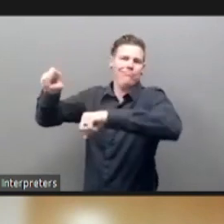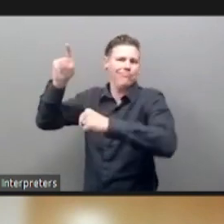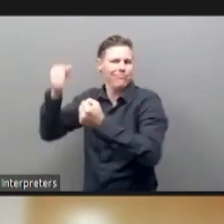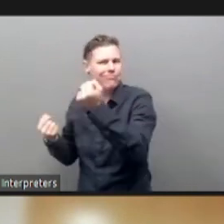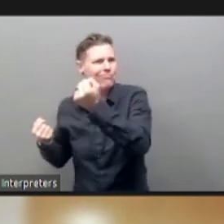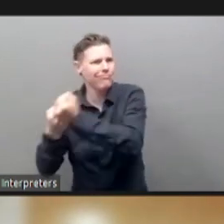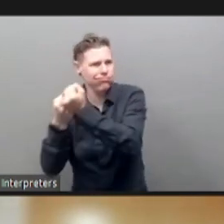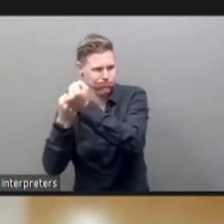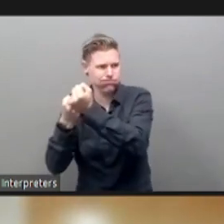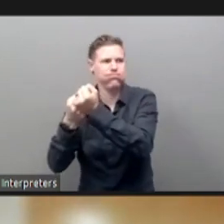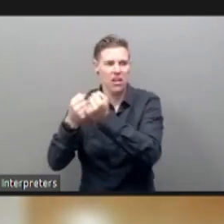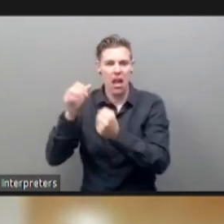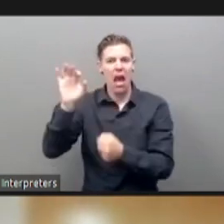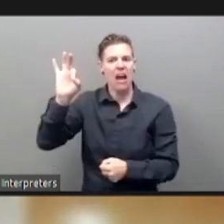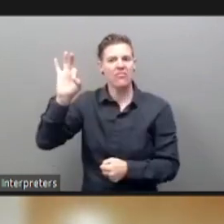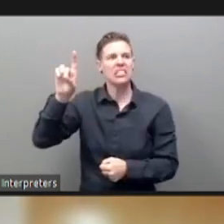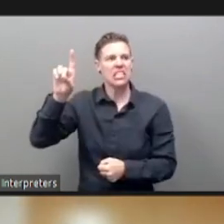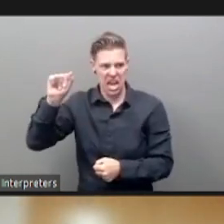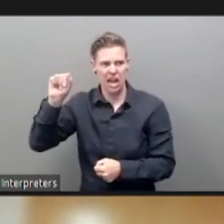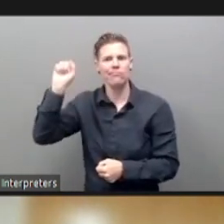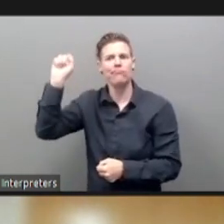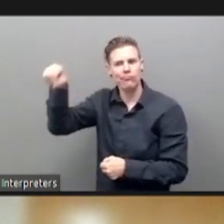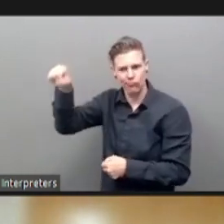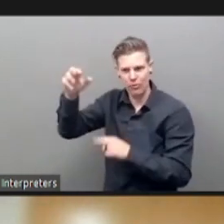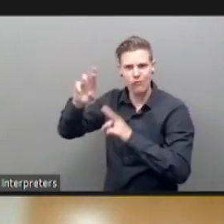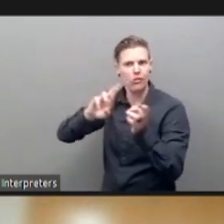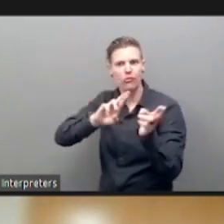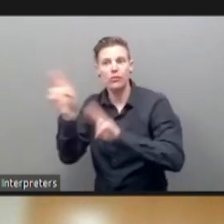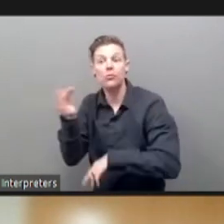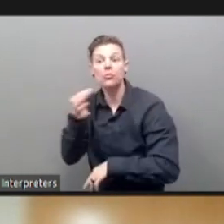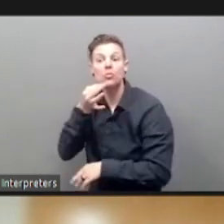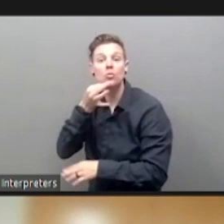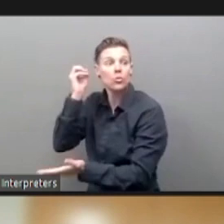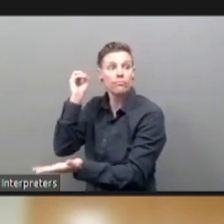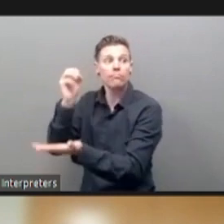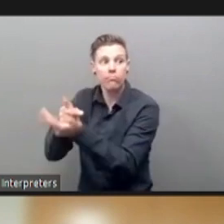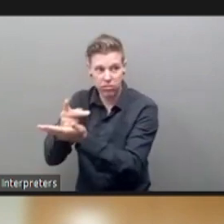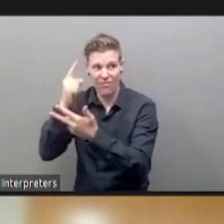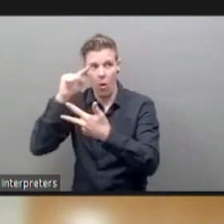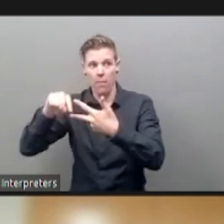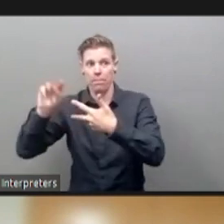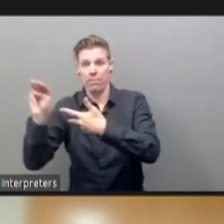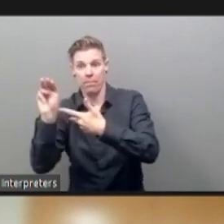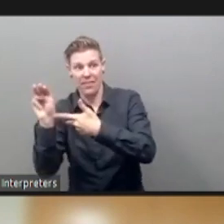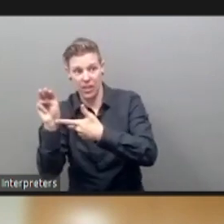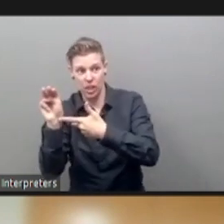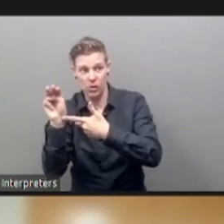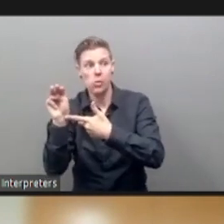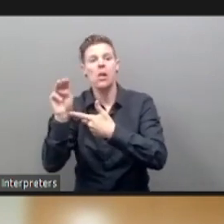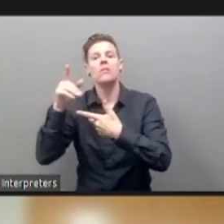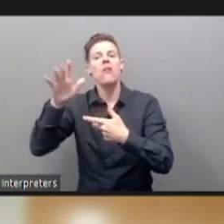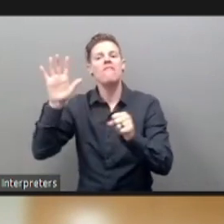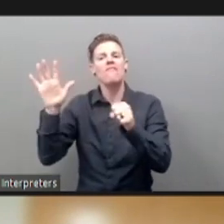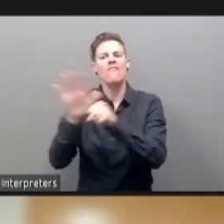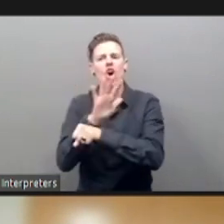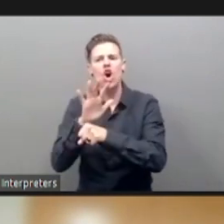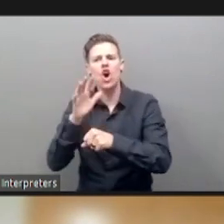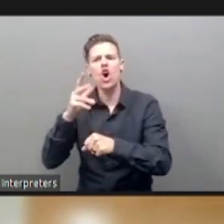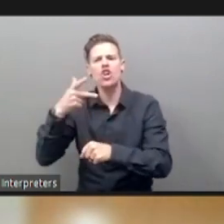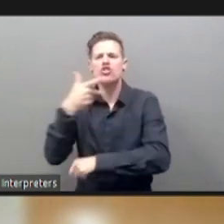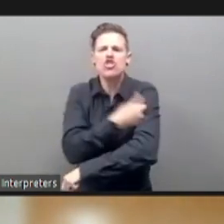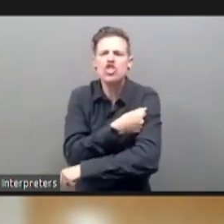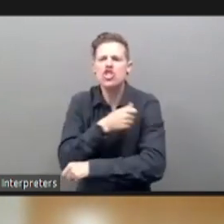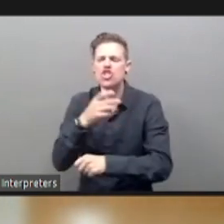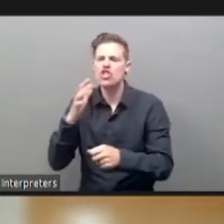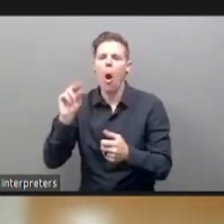recommended authorization of the Moderna dose at half a dose for the booster. And really the